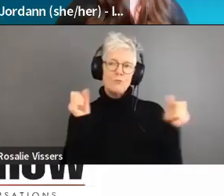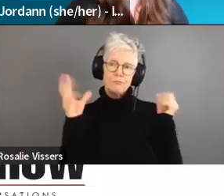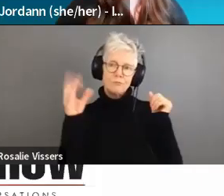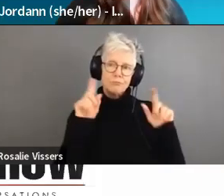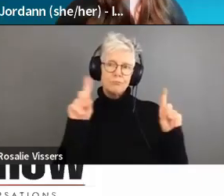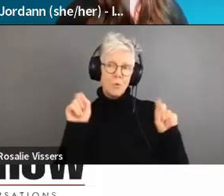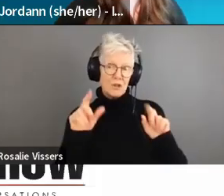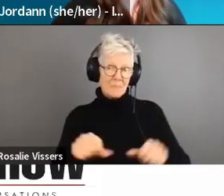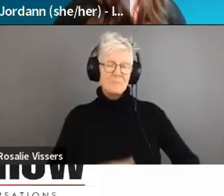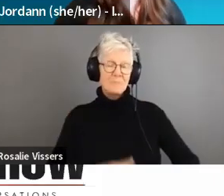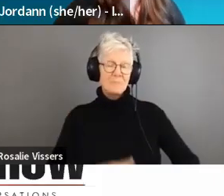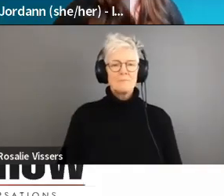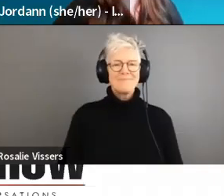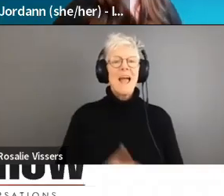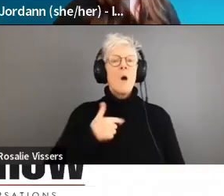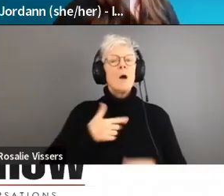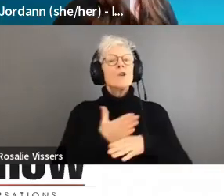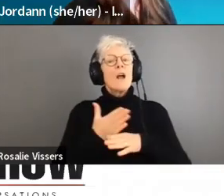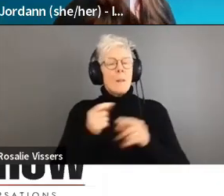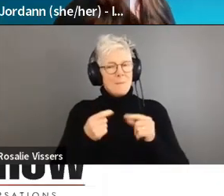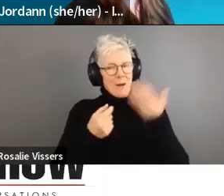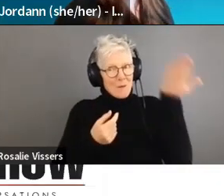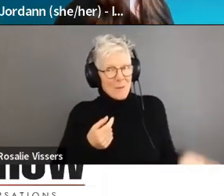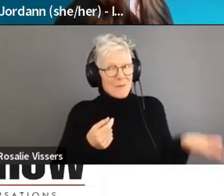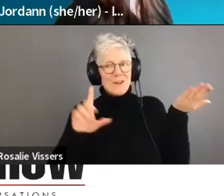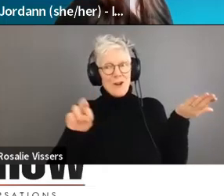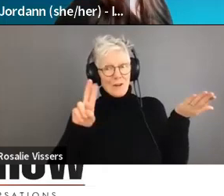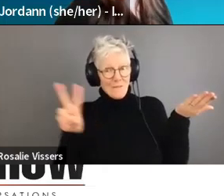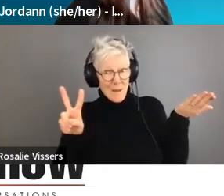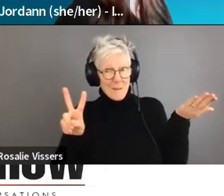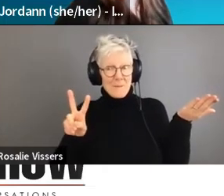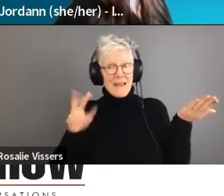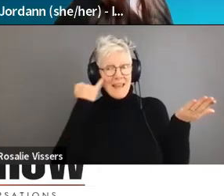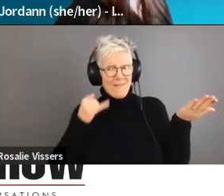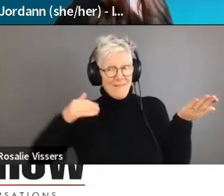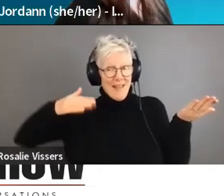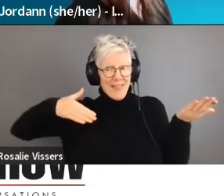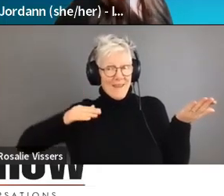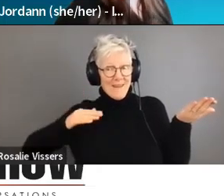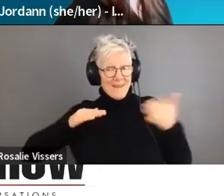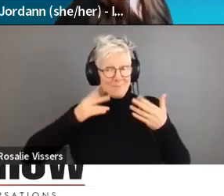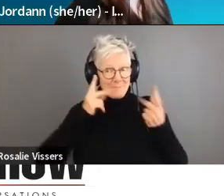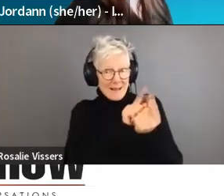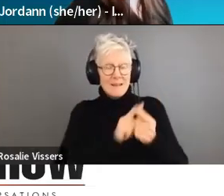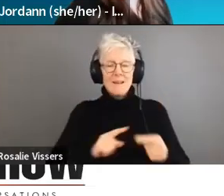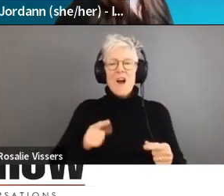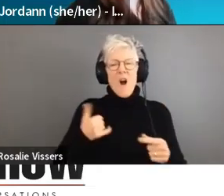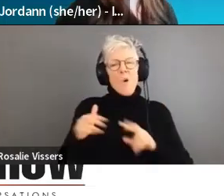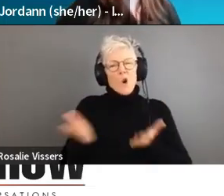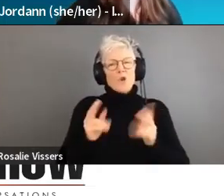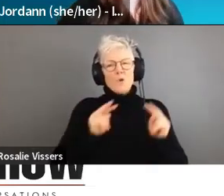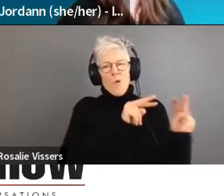I wanted to quickly share a bit more about our speaker for those who weren't able to attend our first two sessions, but I do encourage you to watch recordings